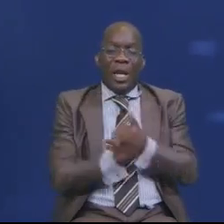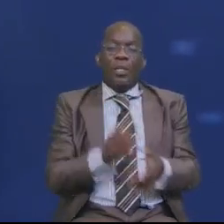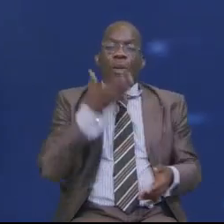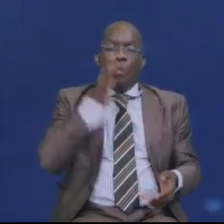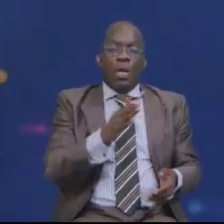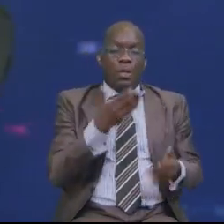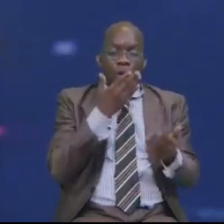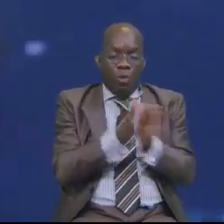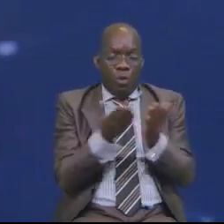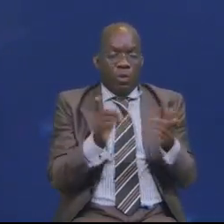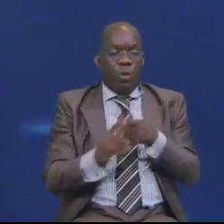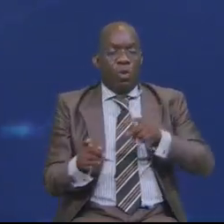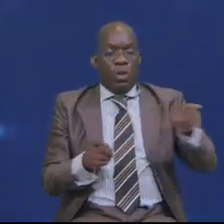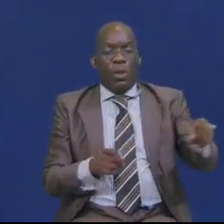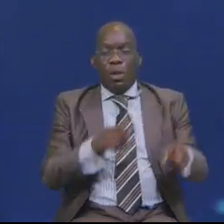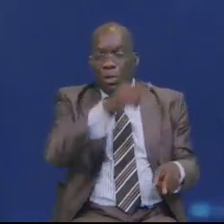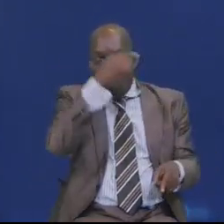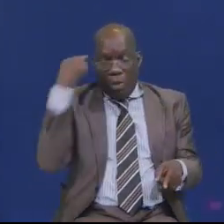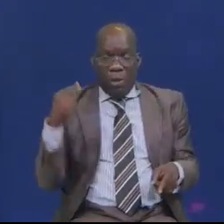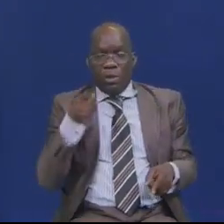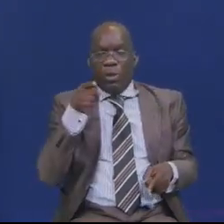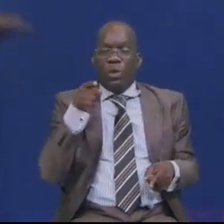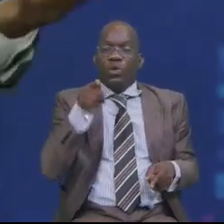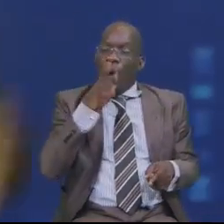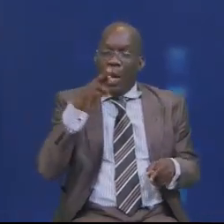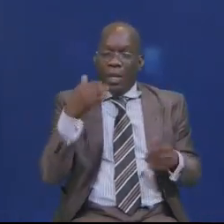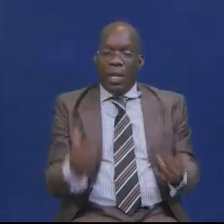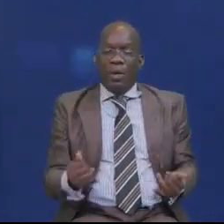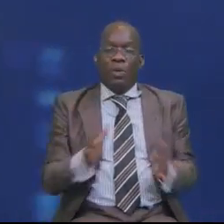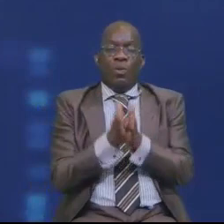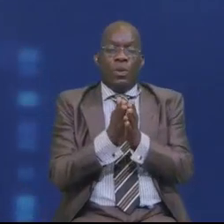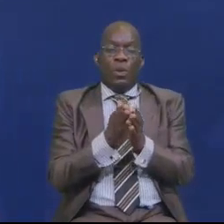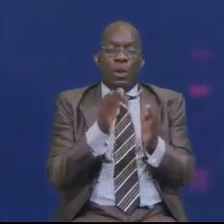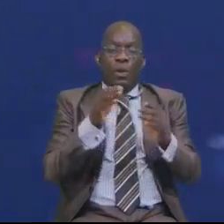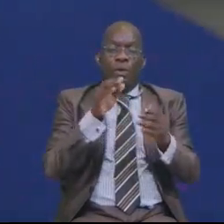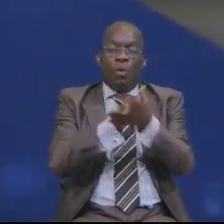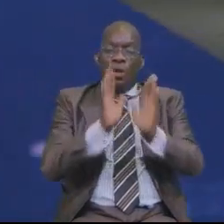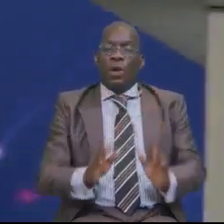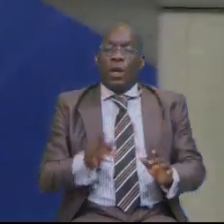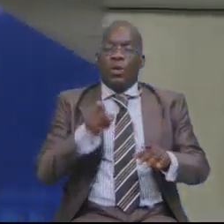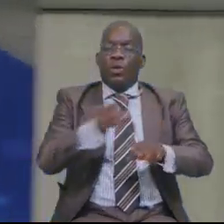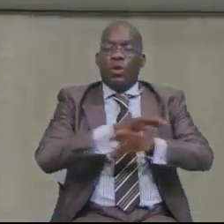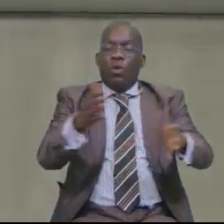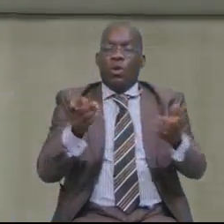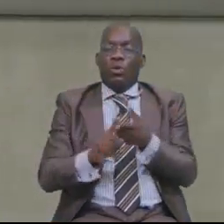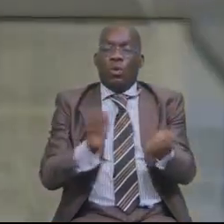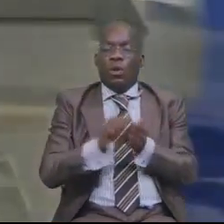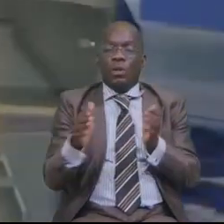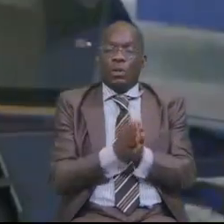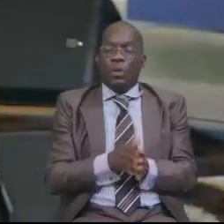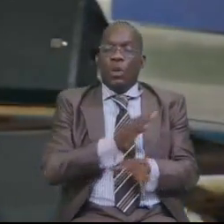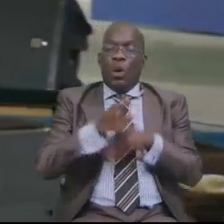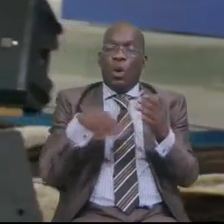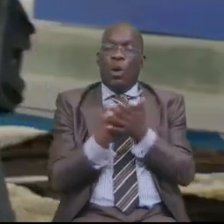them because you're now a believer. And you don't want to perish. All the alcohol you were selling